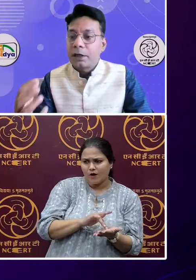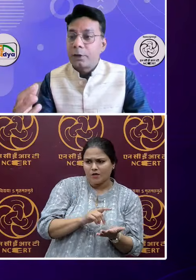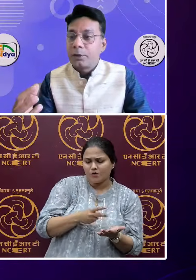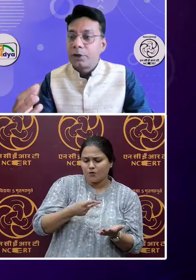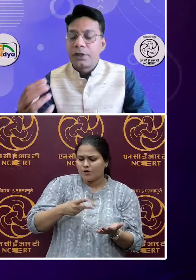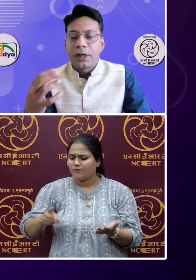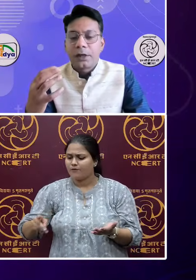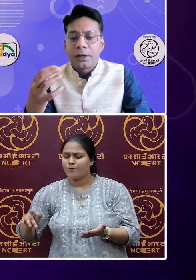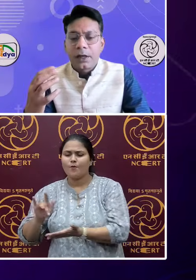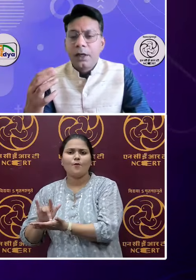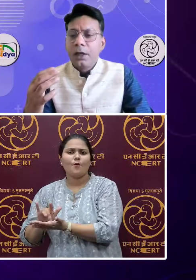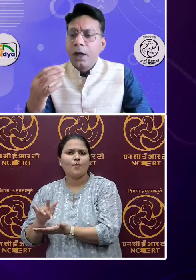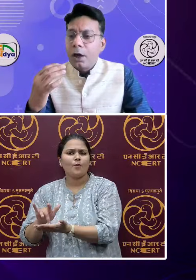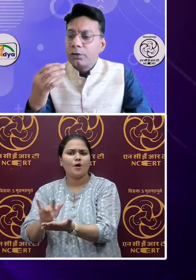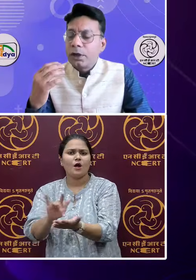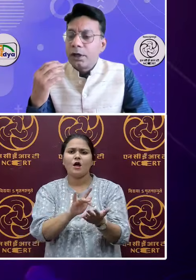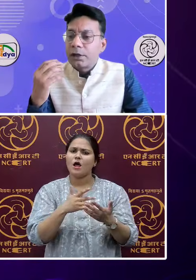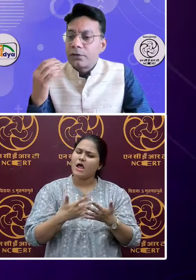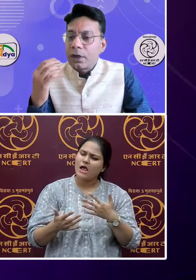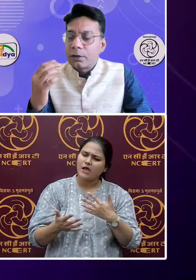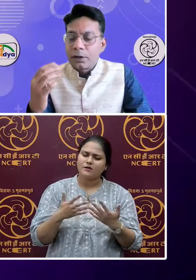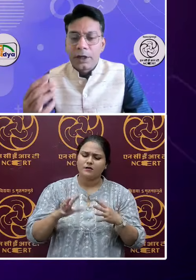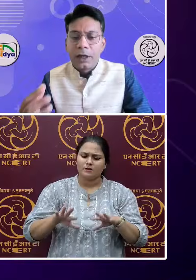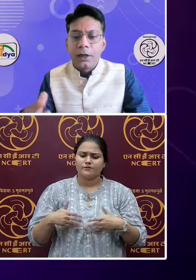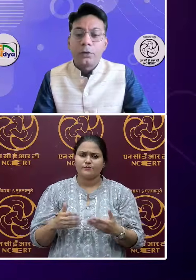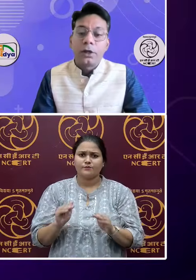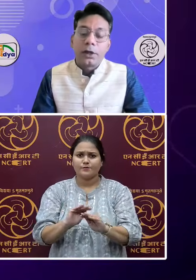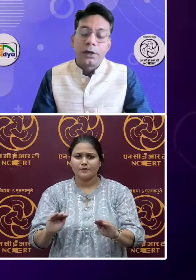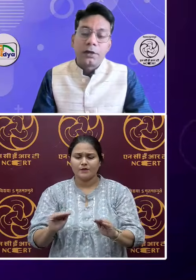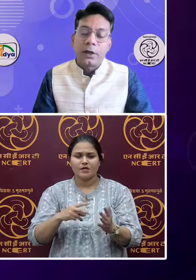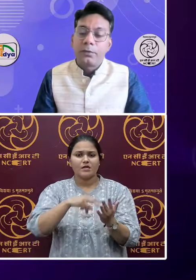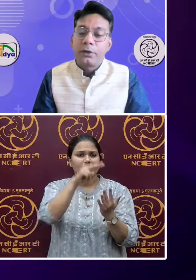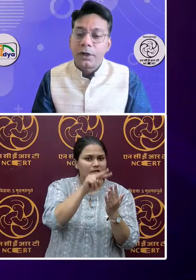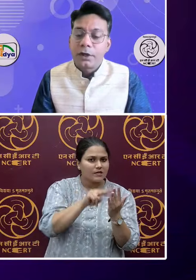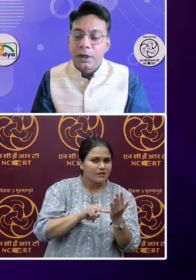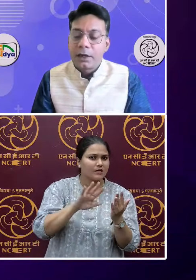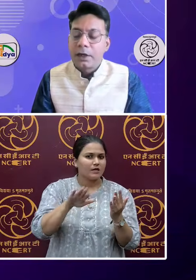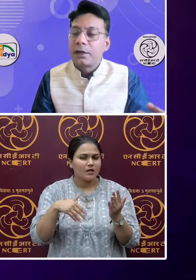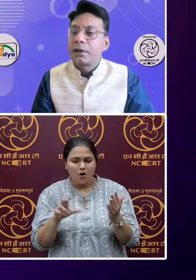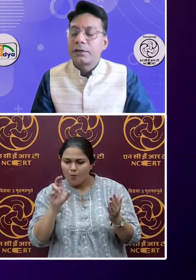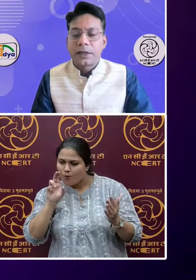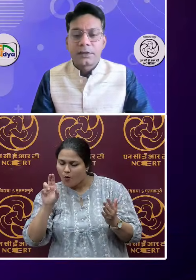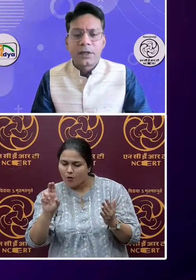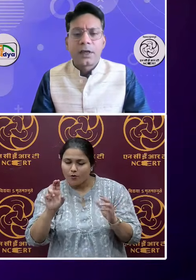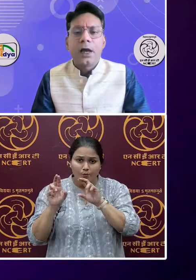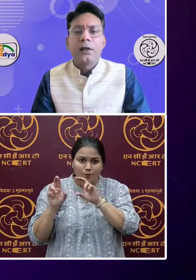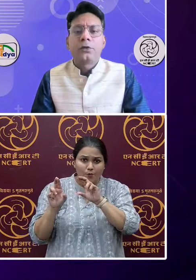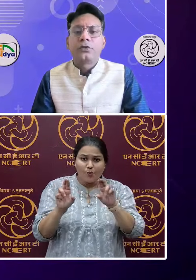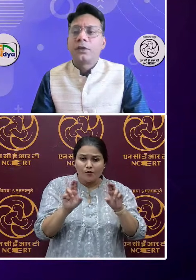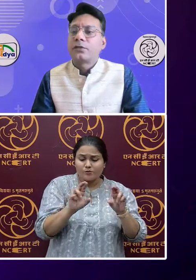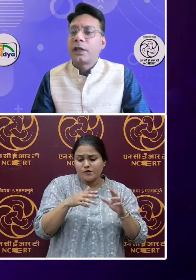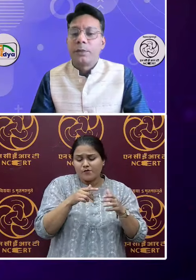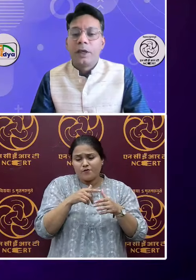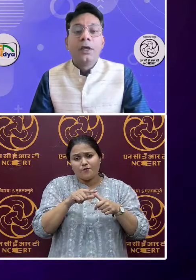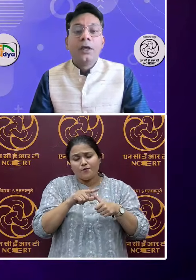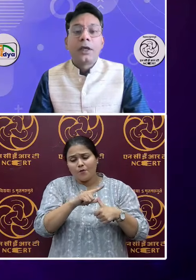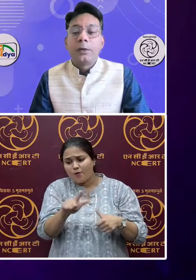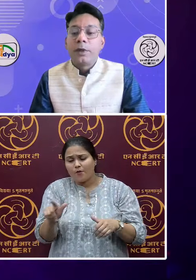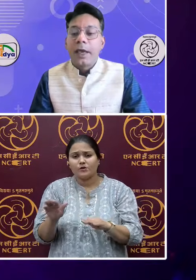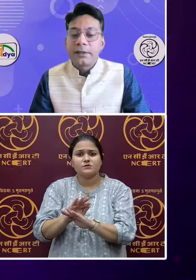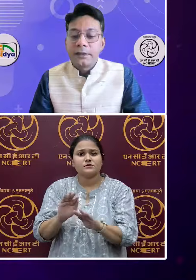many activities. They can track how the learners are reading, how the learners, which content learner is accessing. All those things can